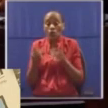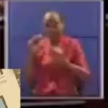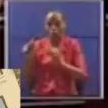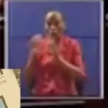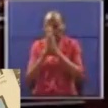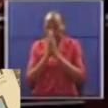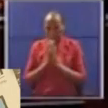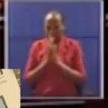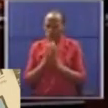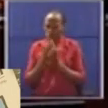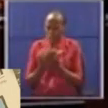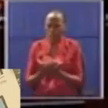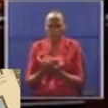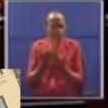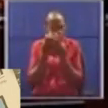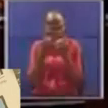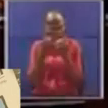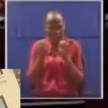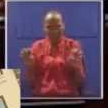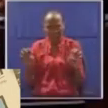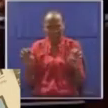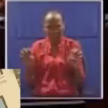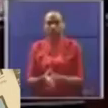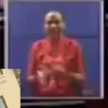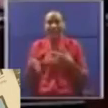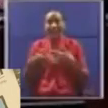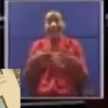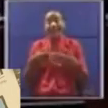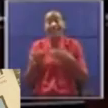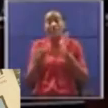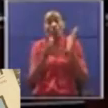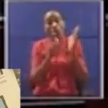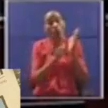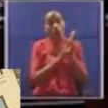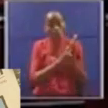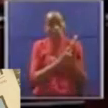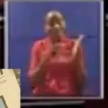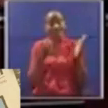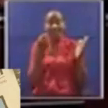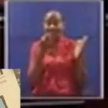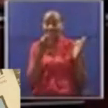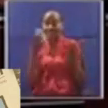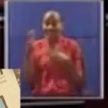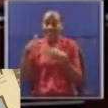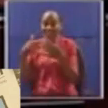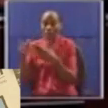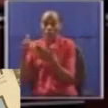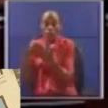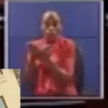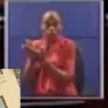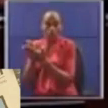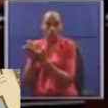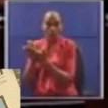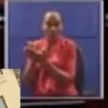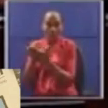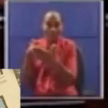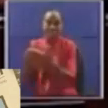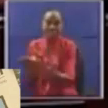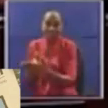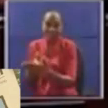or reprisal. Any legislative measures that limit these freedoms must be approached with